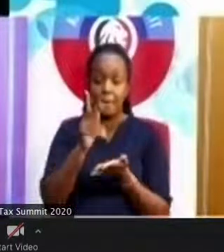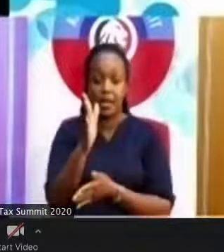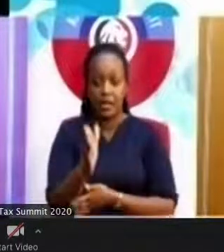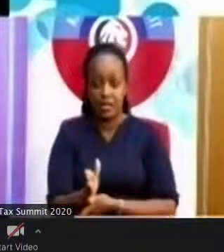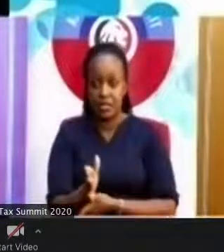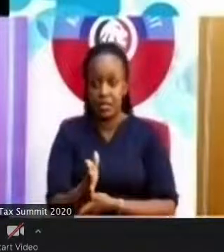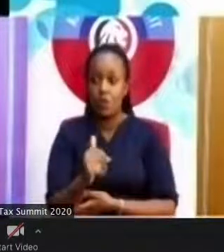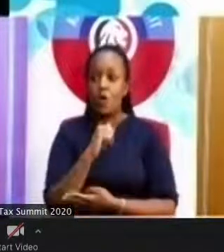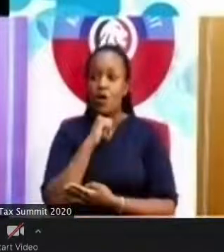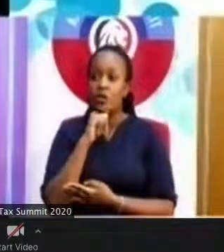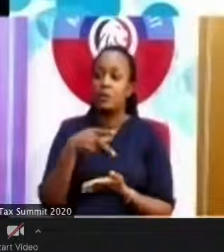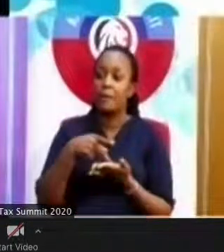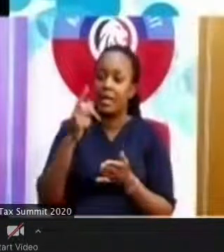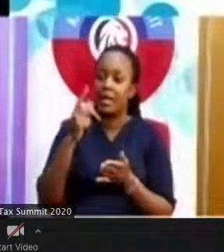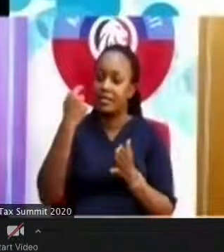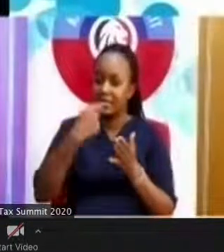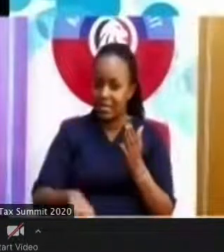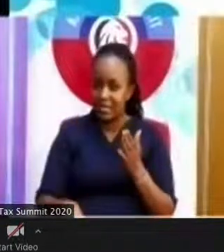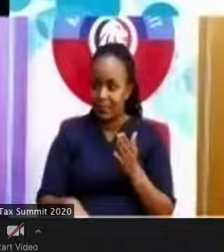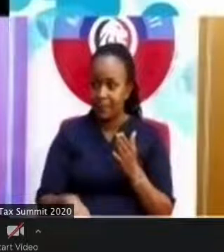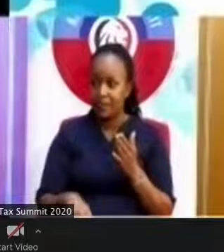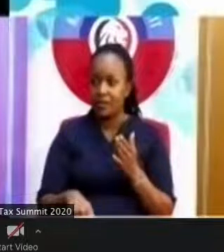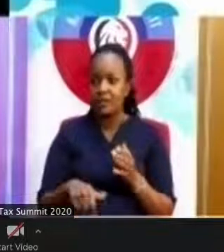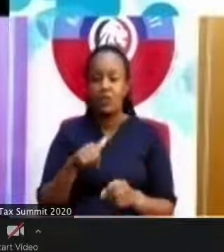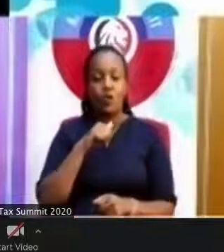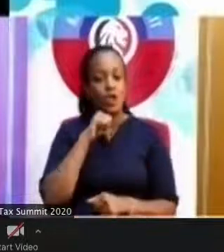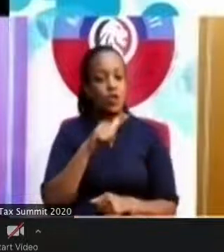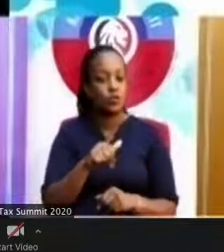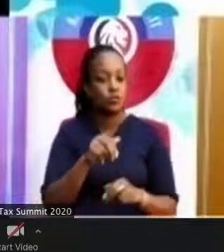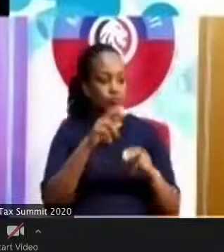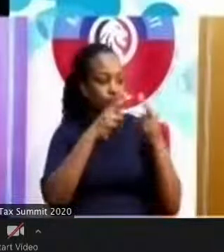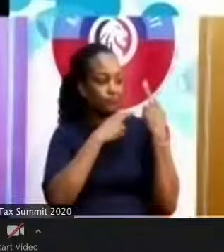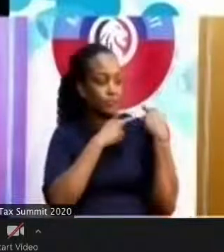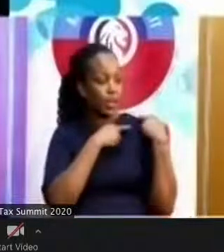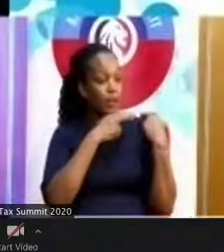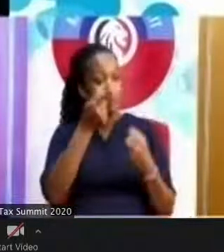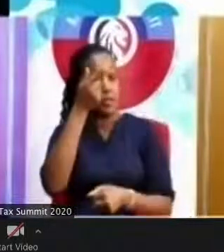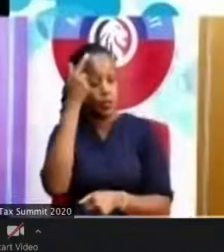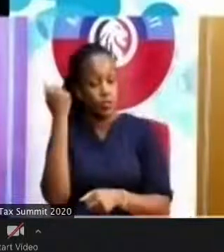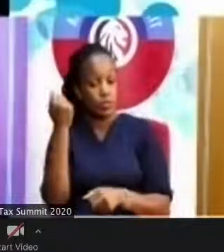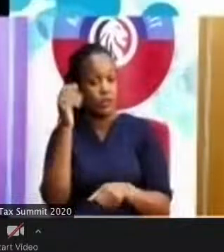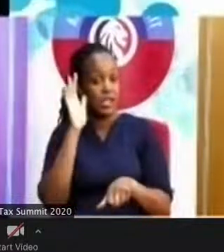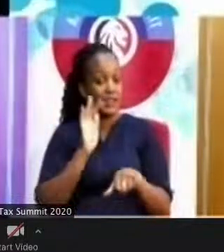taxes, were not filing returns because of the effect of the COVID-19.